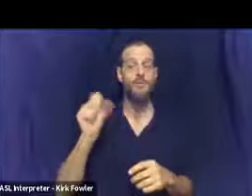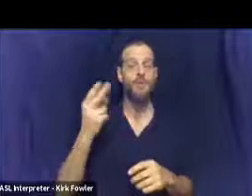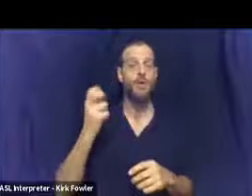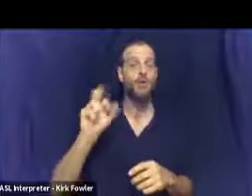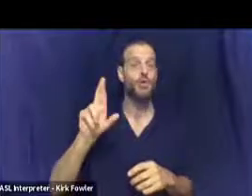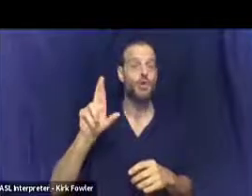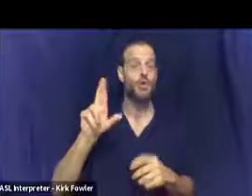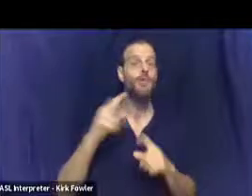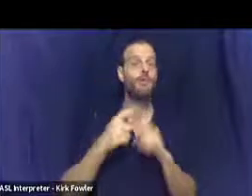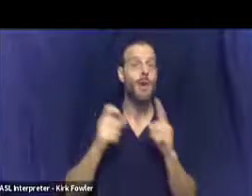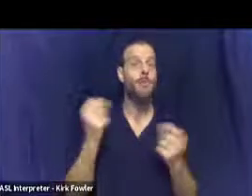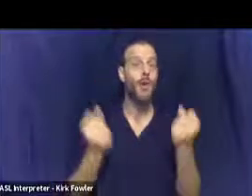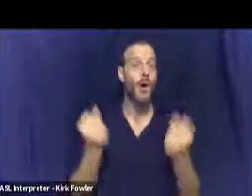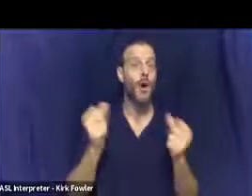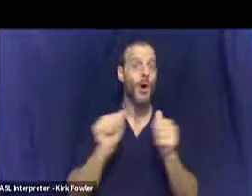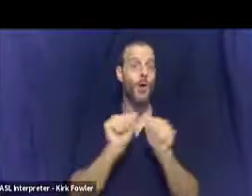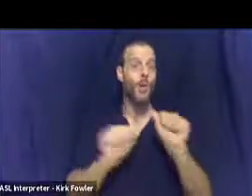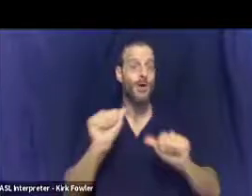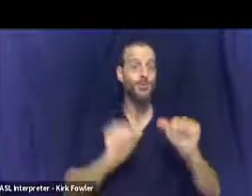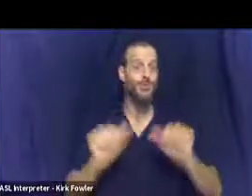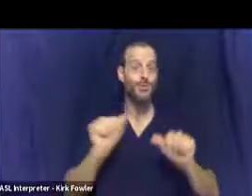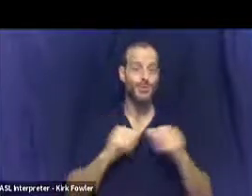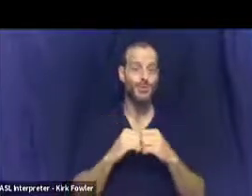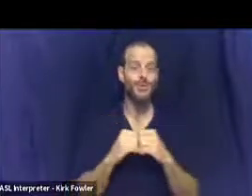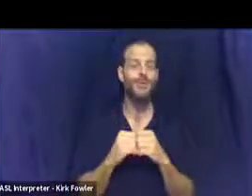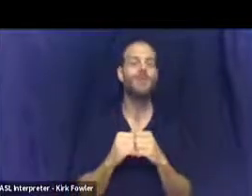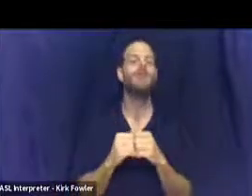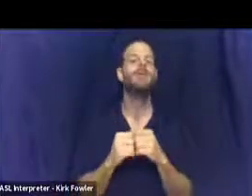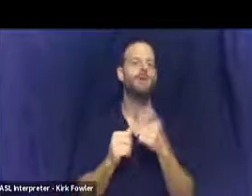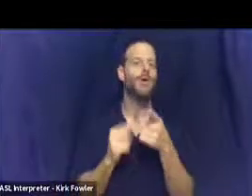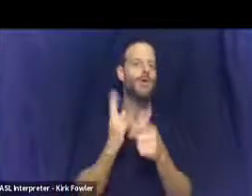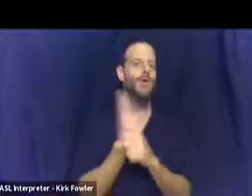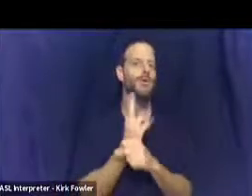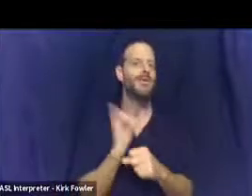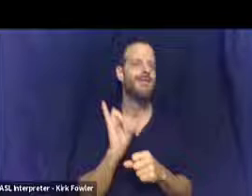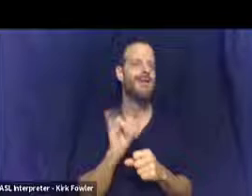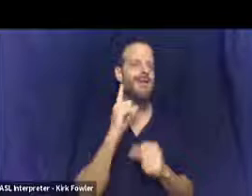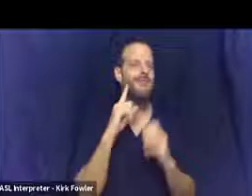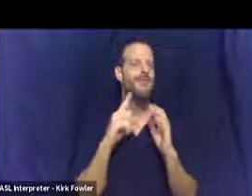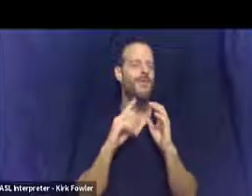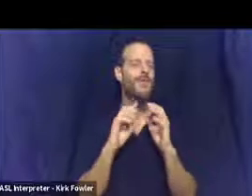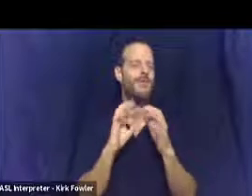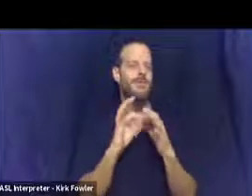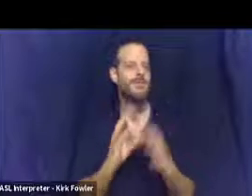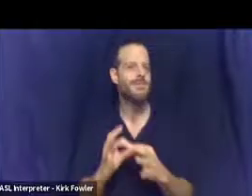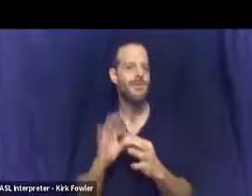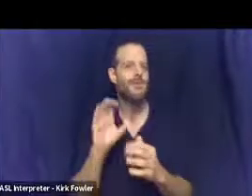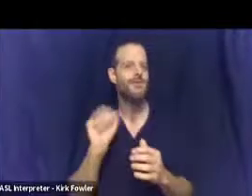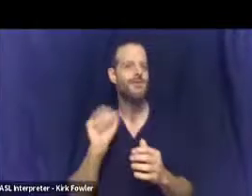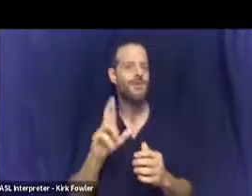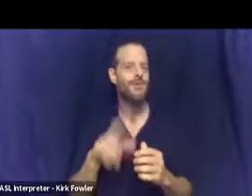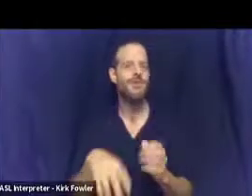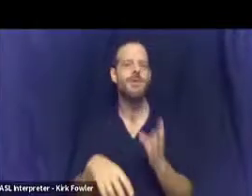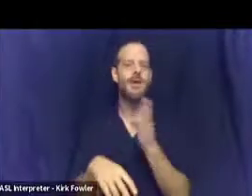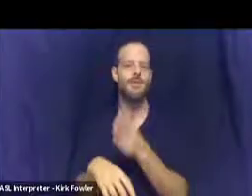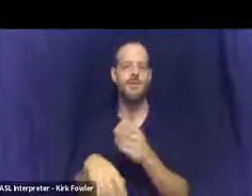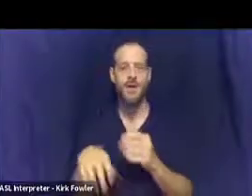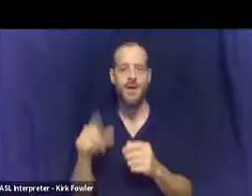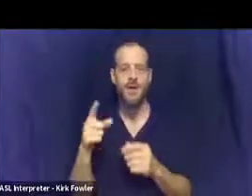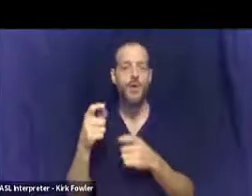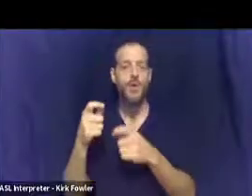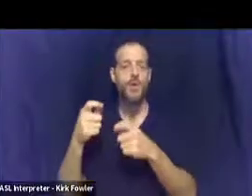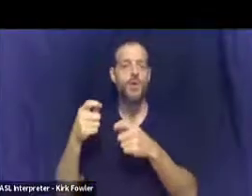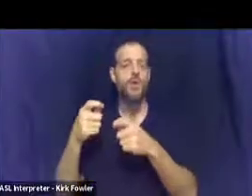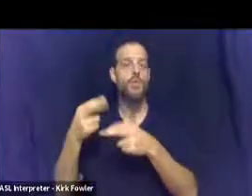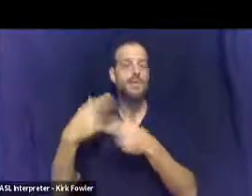also scented. So, again, using all of the modalities and the next one is recycling on the right there. And that's just ripped up different